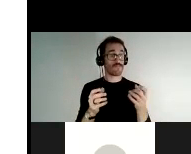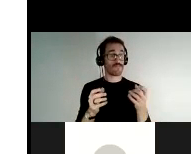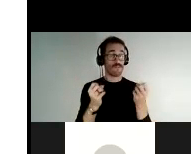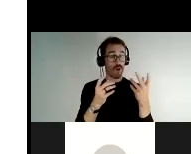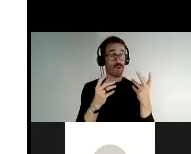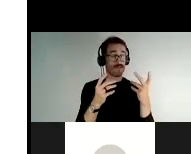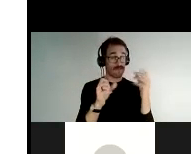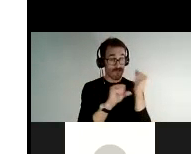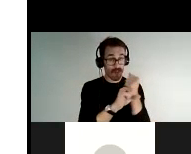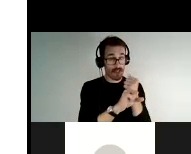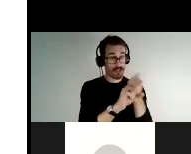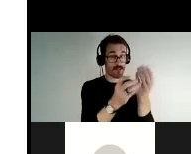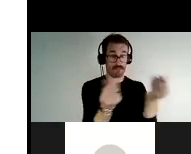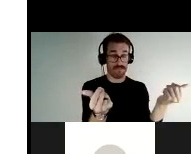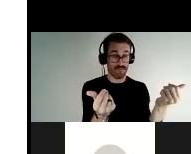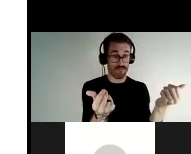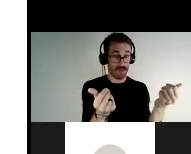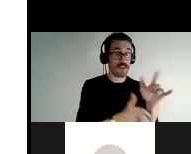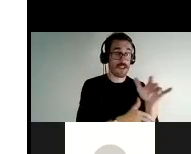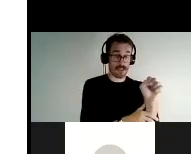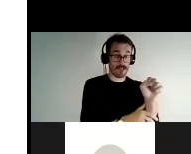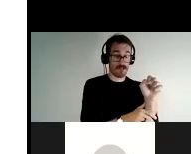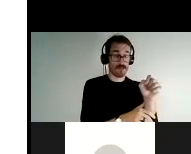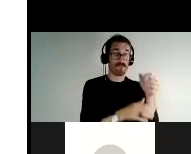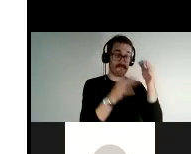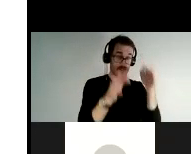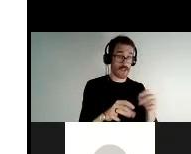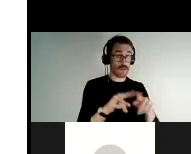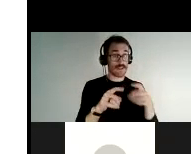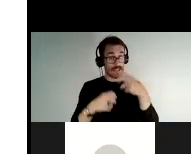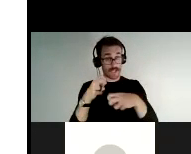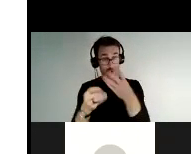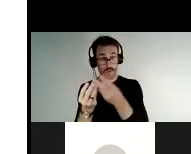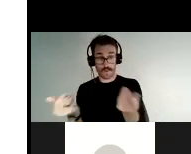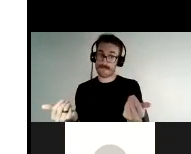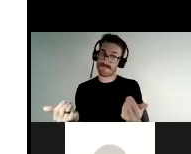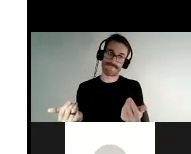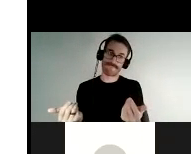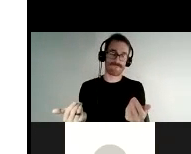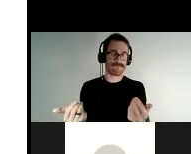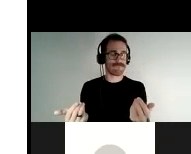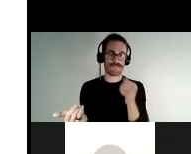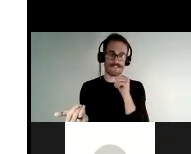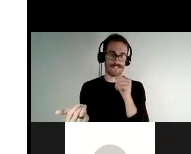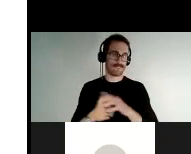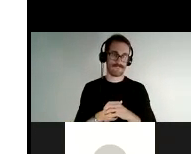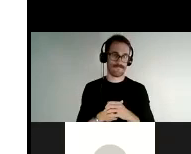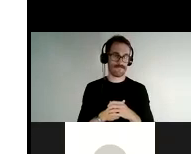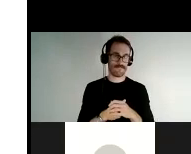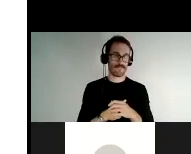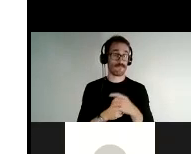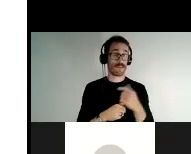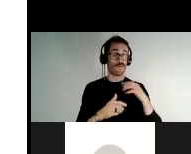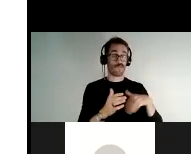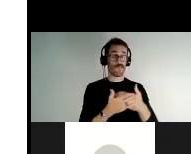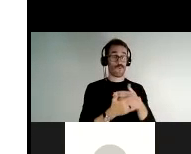those issues have gone away. And I can tell you as a person, I was born in Trinidad